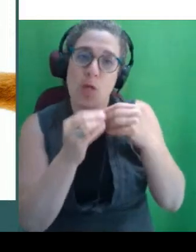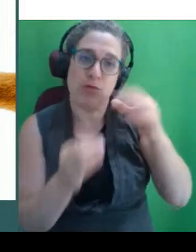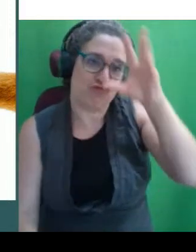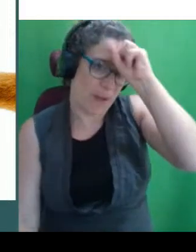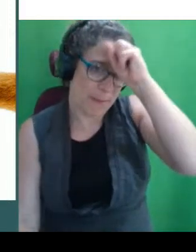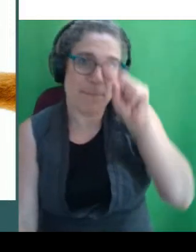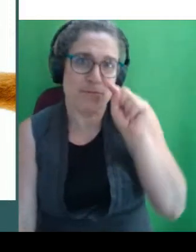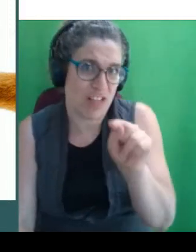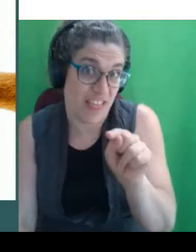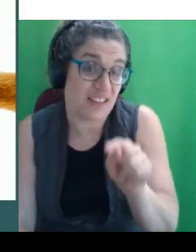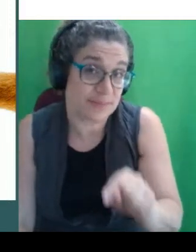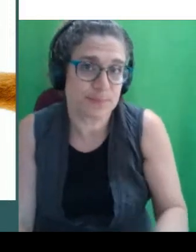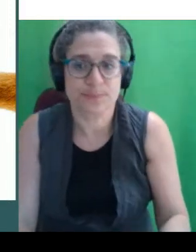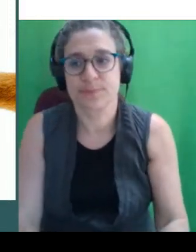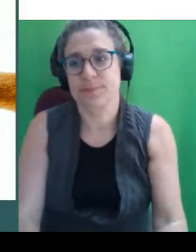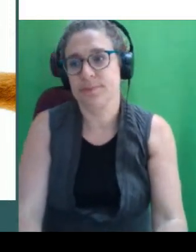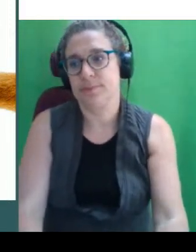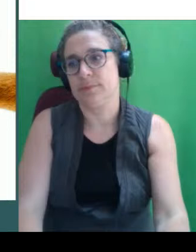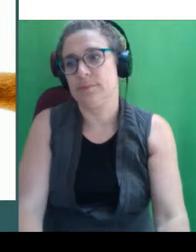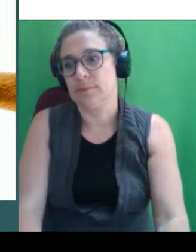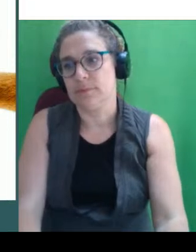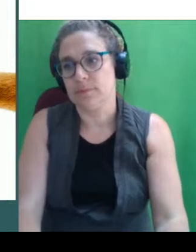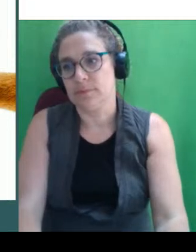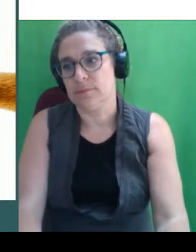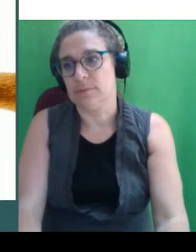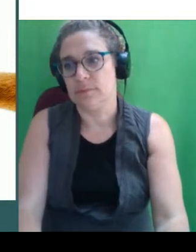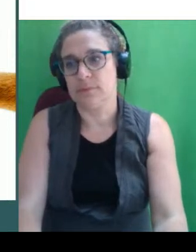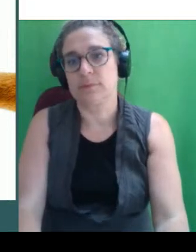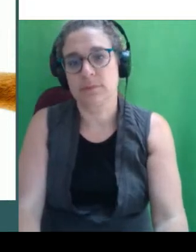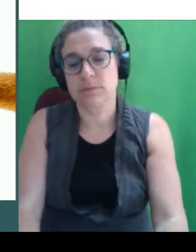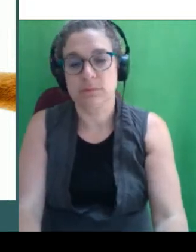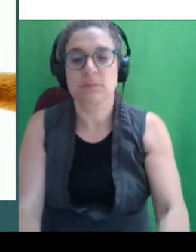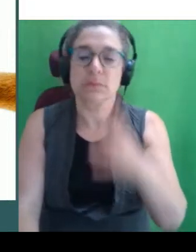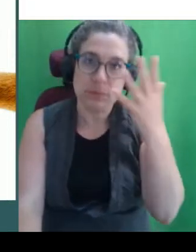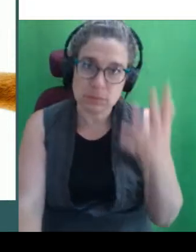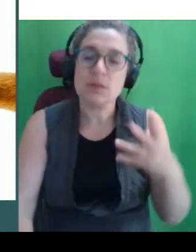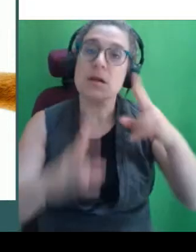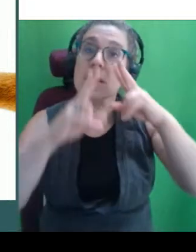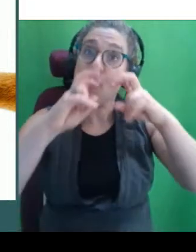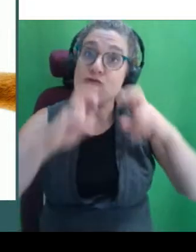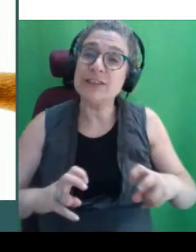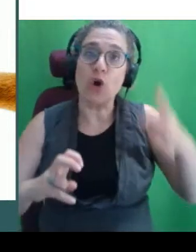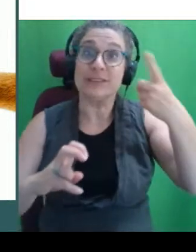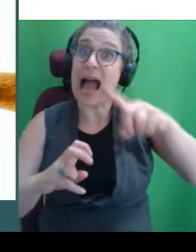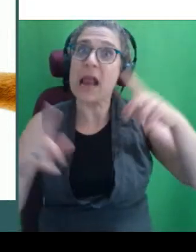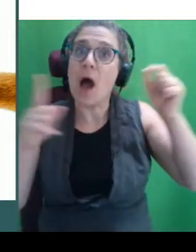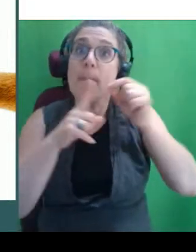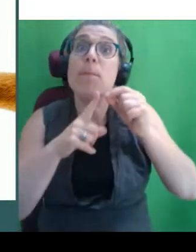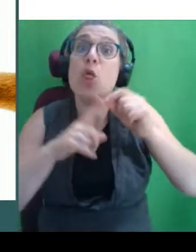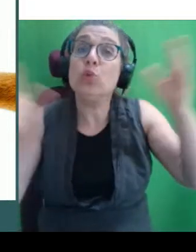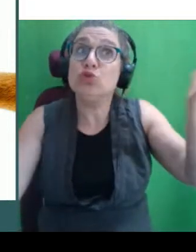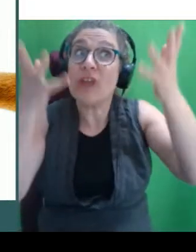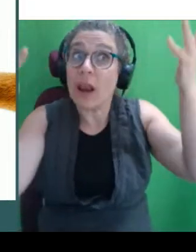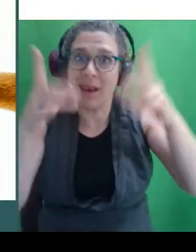exposures. And we do know from research that both pollution and exposure to allergens from domestic